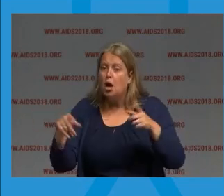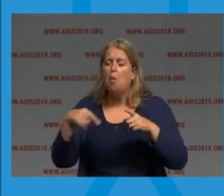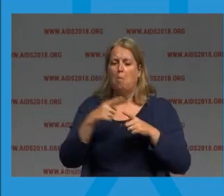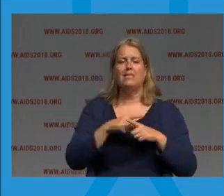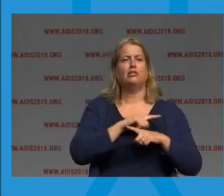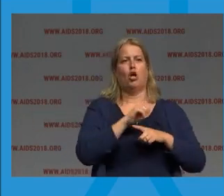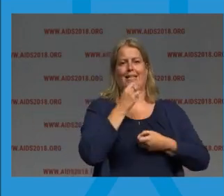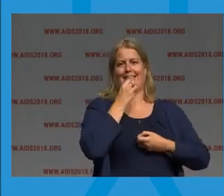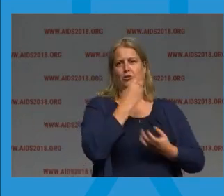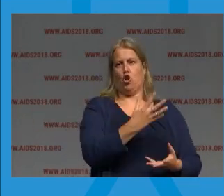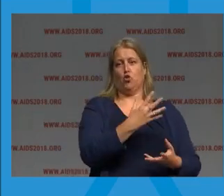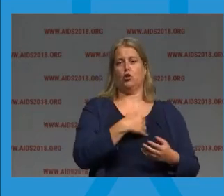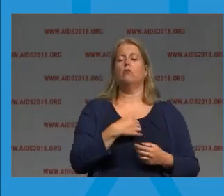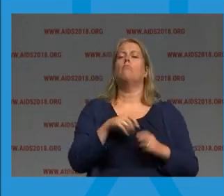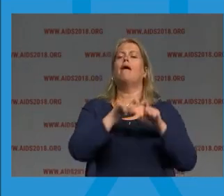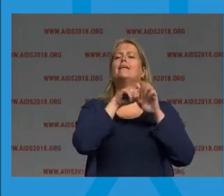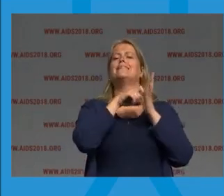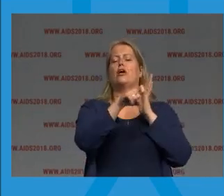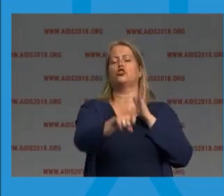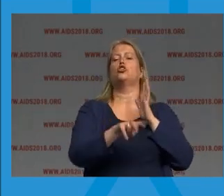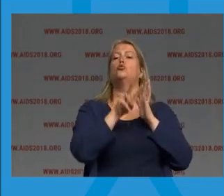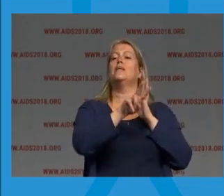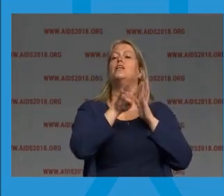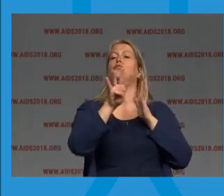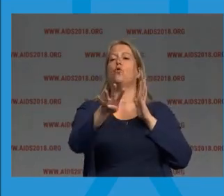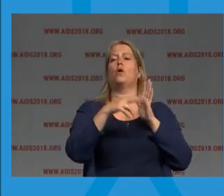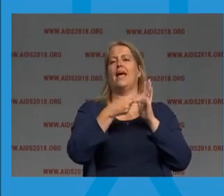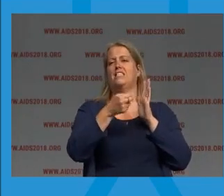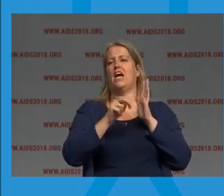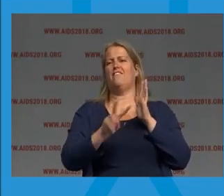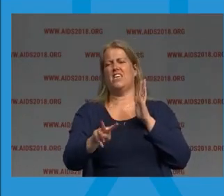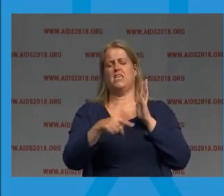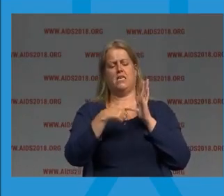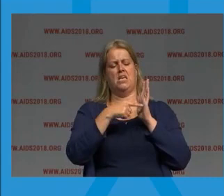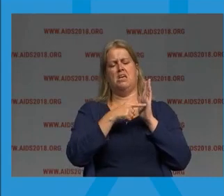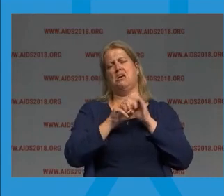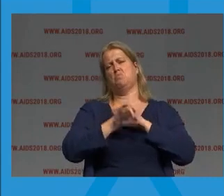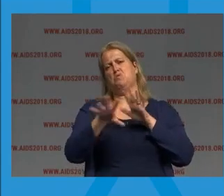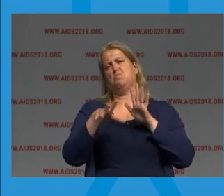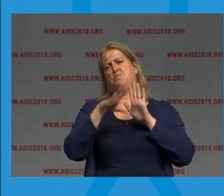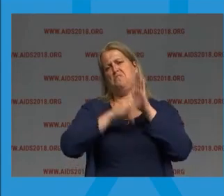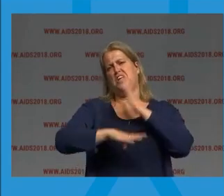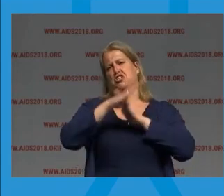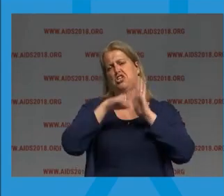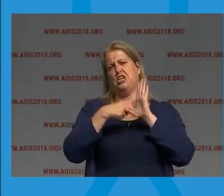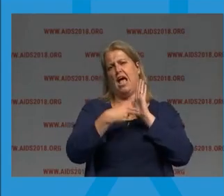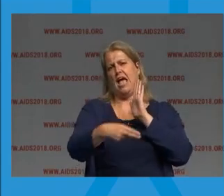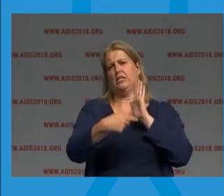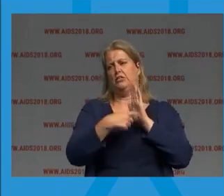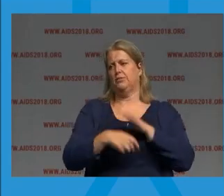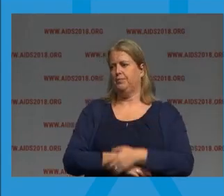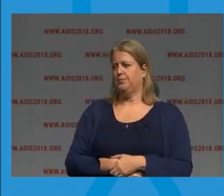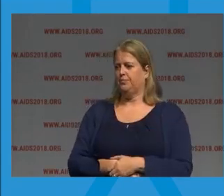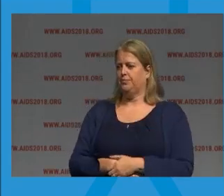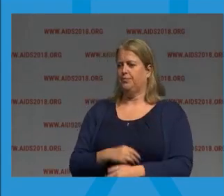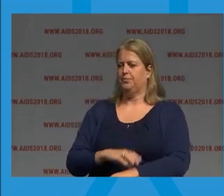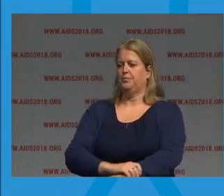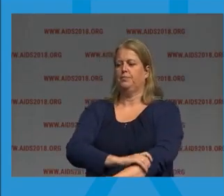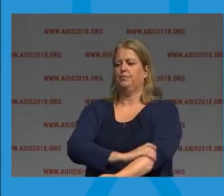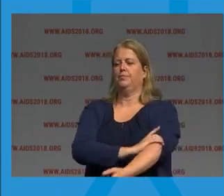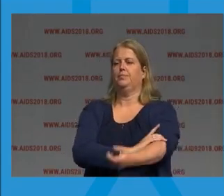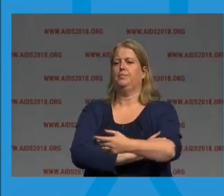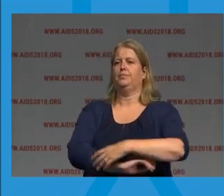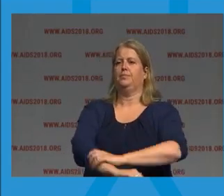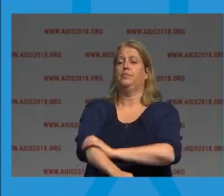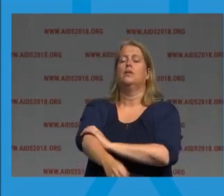is Section 24 of the HIV and AIDS Prevention and Control Act, and three judges, Justice Isaac Lenaola, Justice George